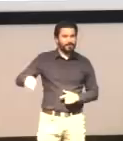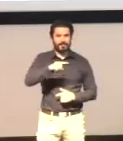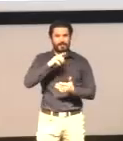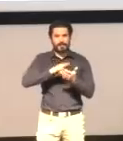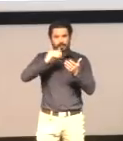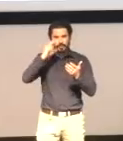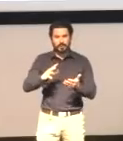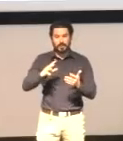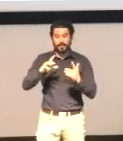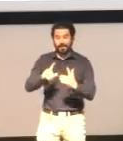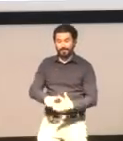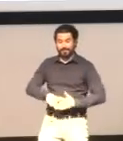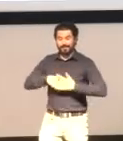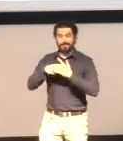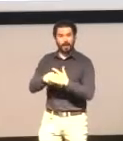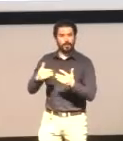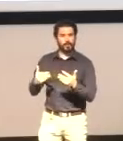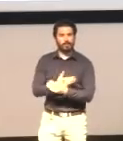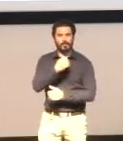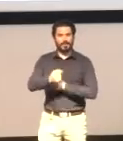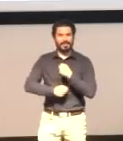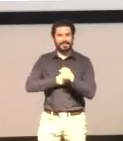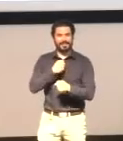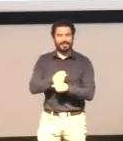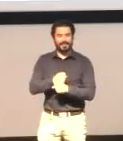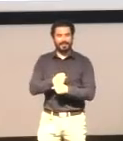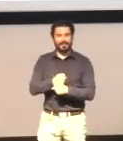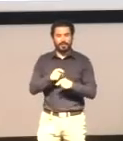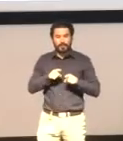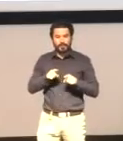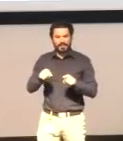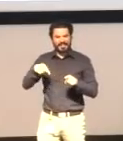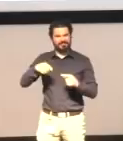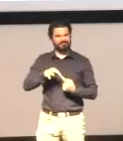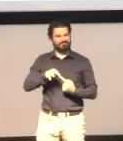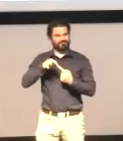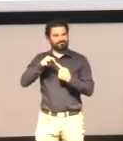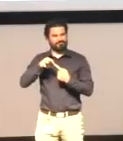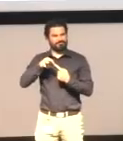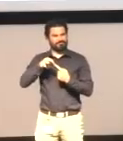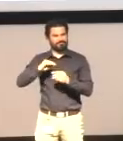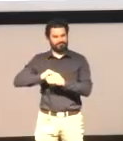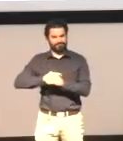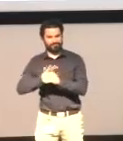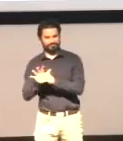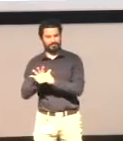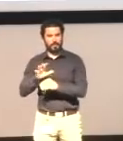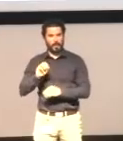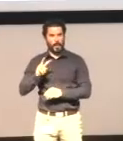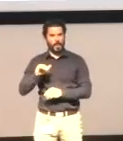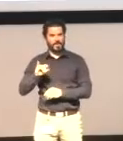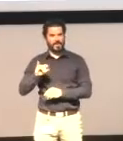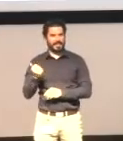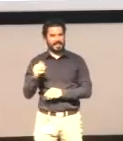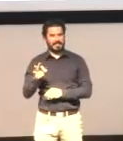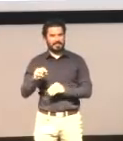launch this new academic year during the very, very unique time of a COVID-19 pandemic.